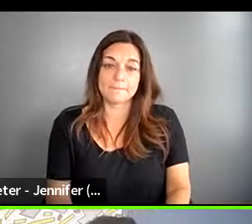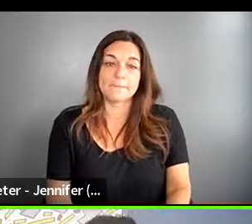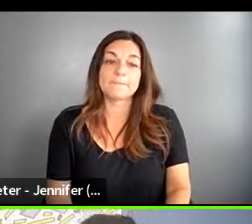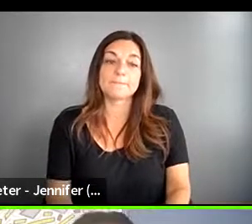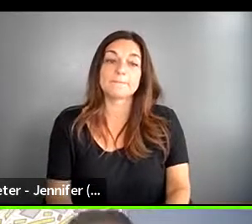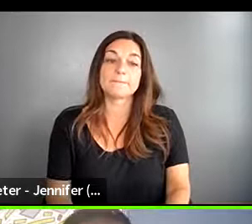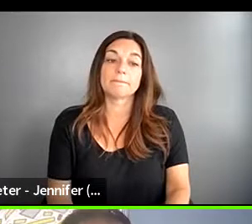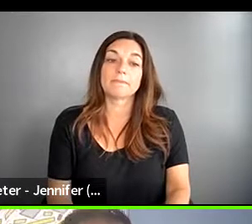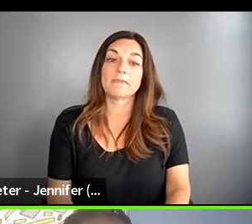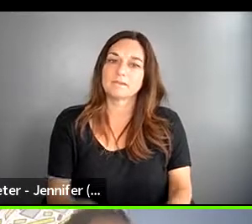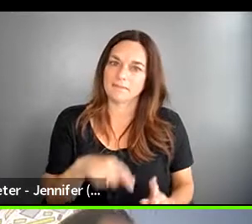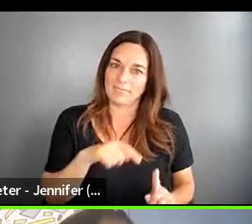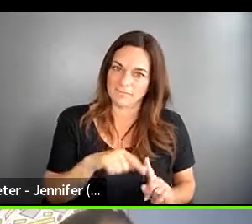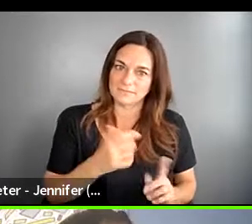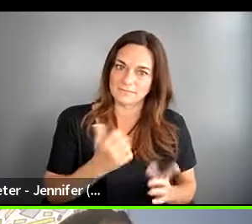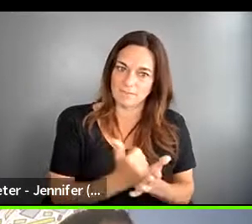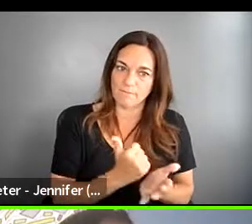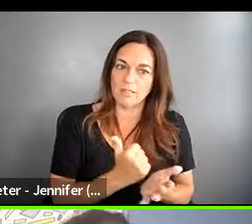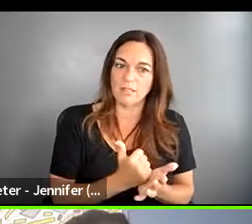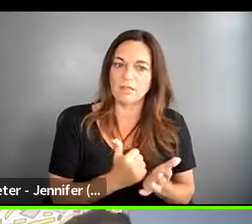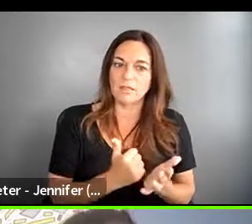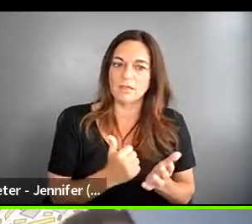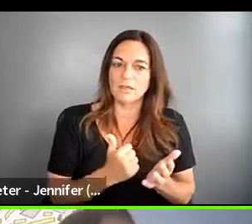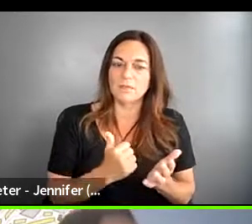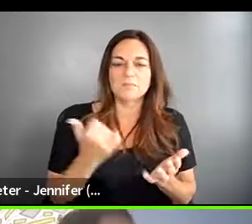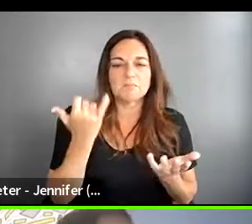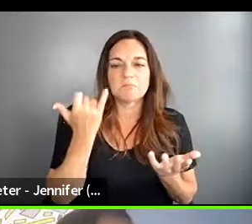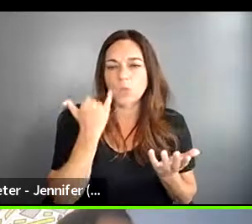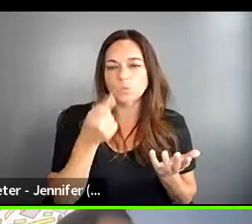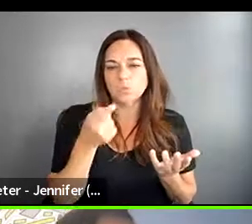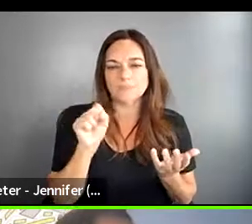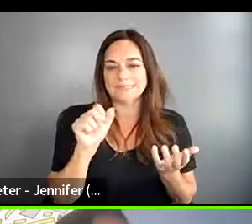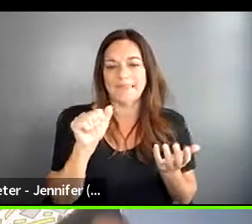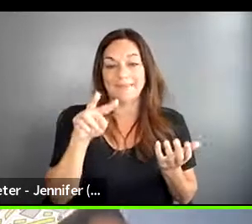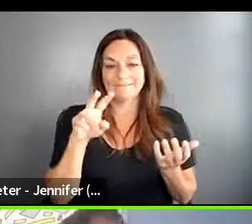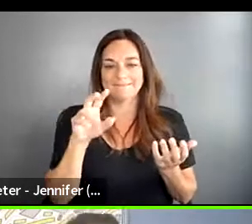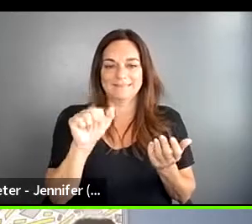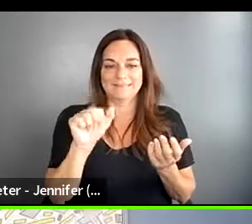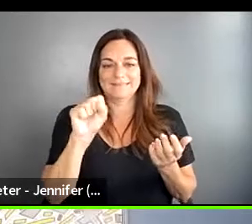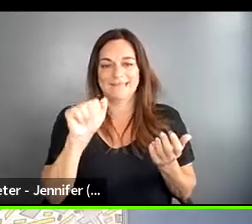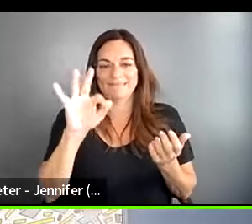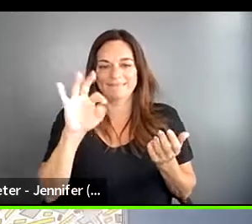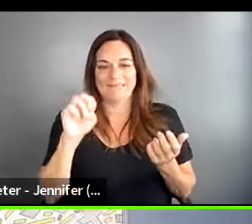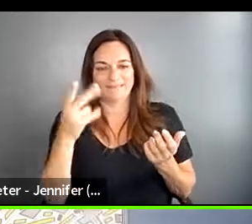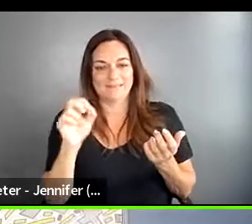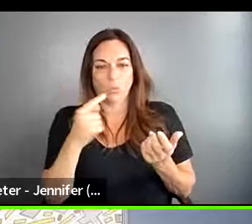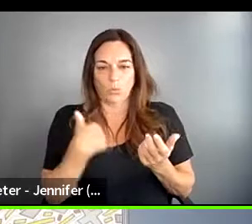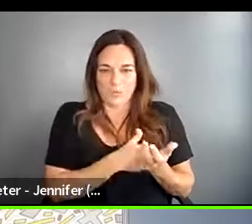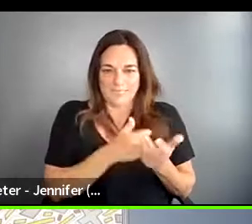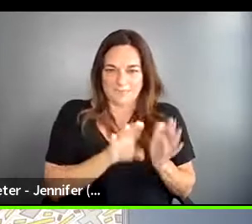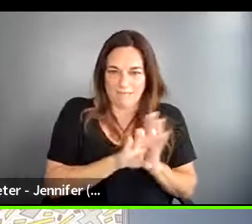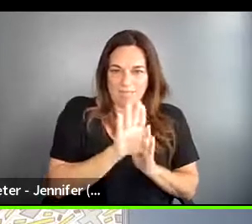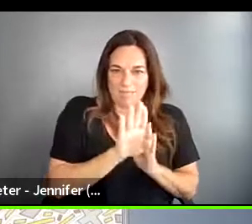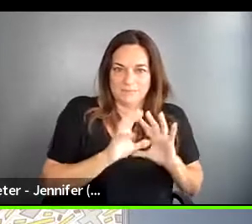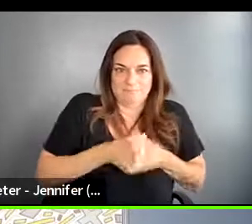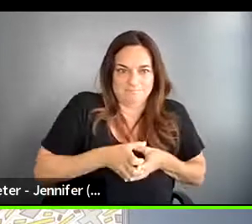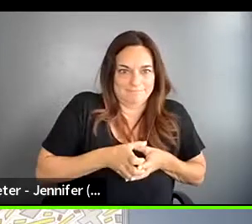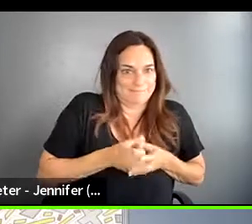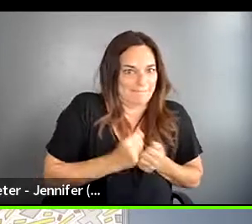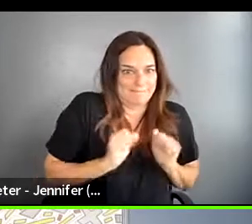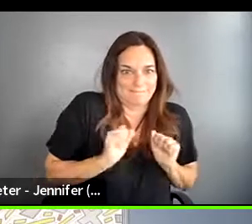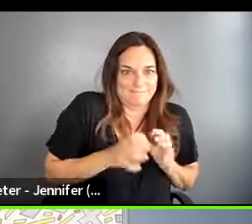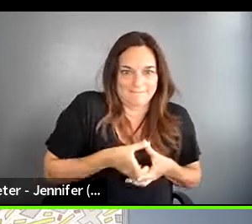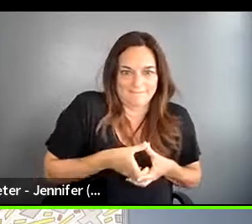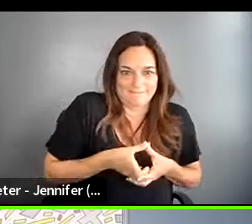Now this is helpful. Basically, we're a safe haven, if I'm not like wrong, right? We have developed a safe haven here in Connecticut.